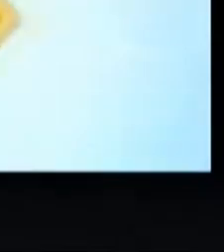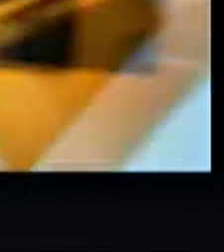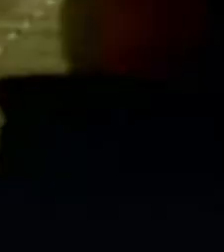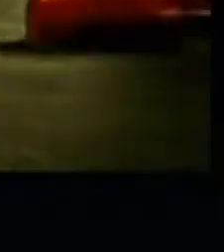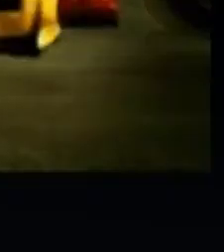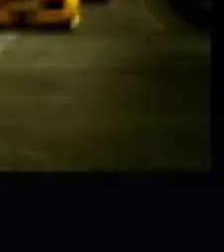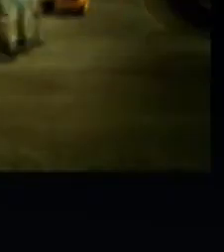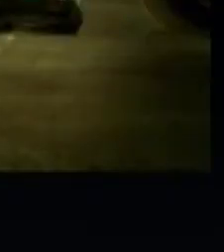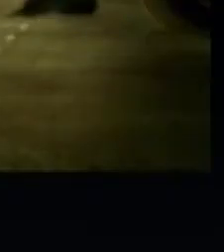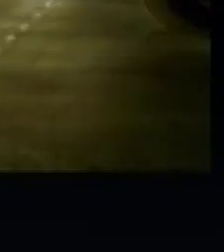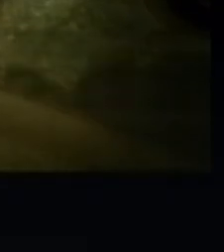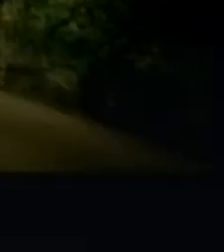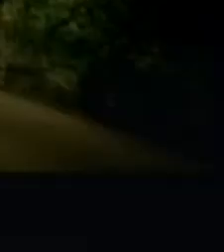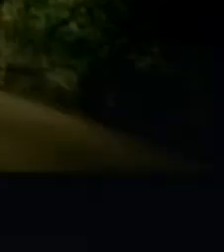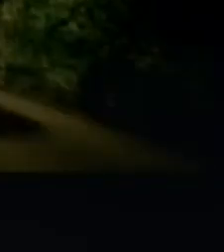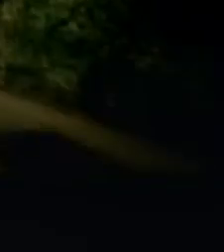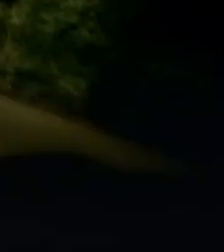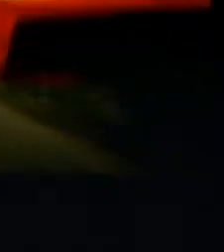sign that they're not.